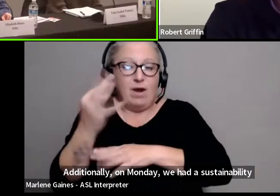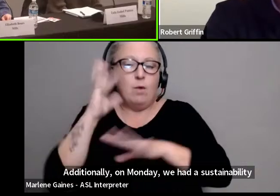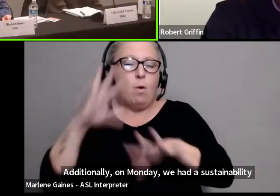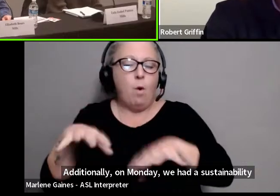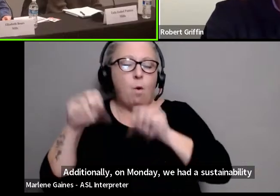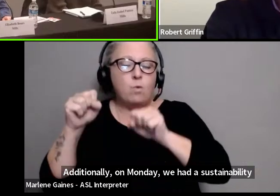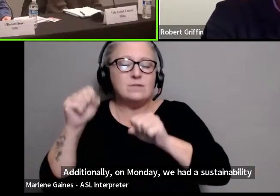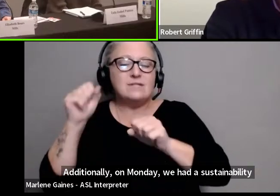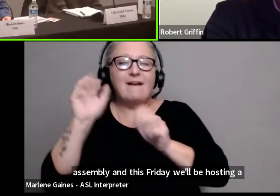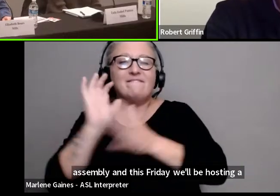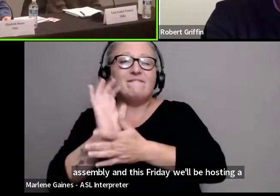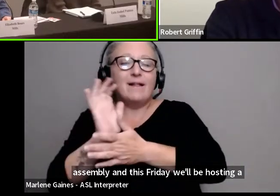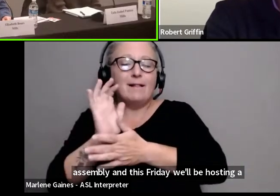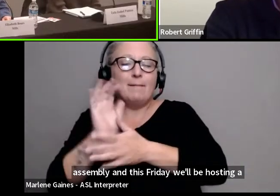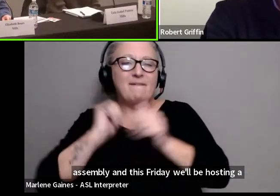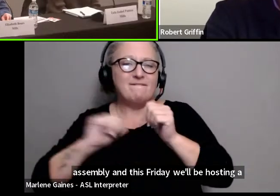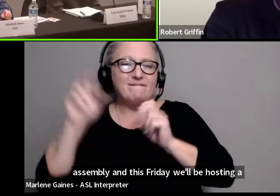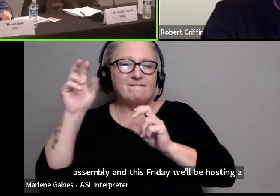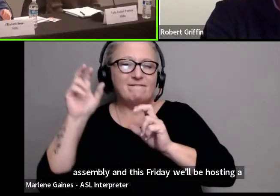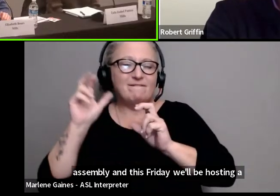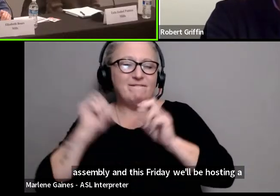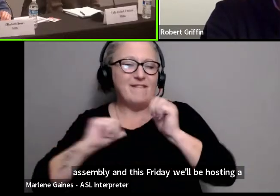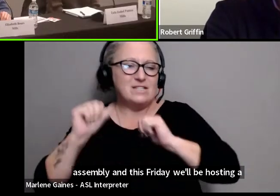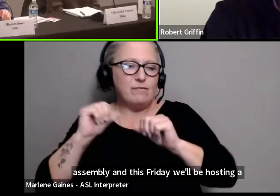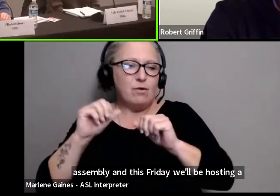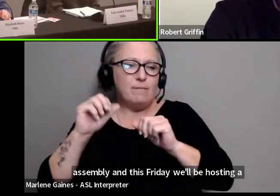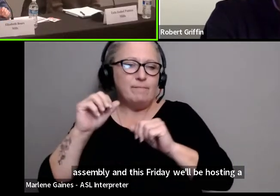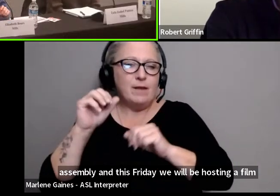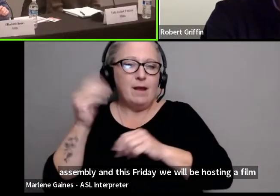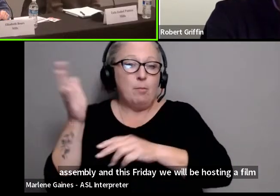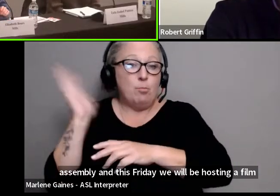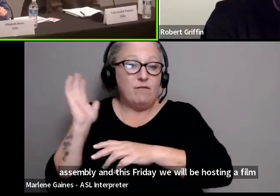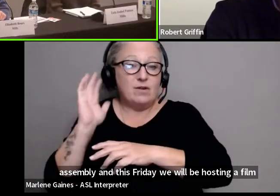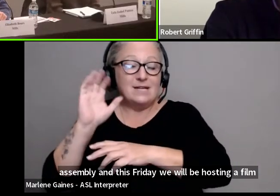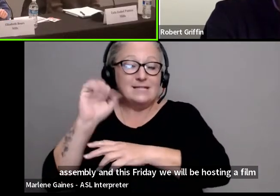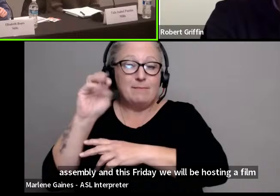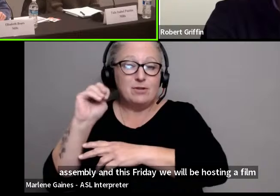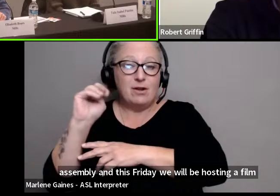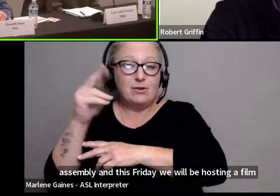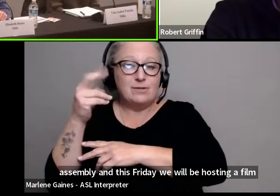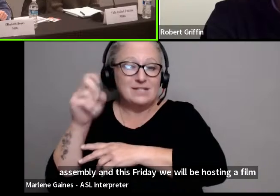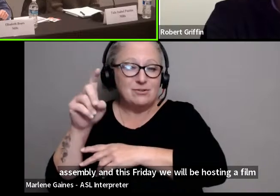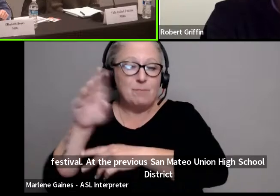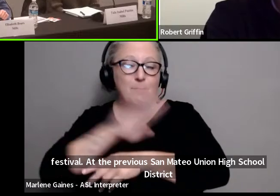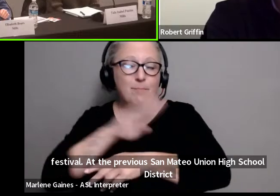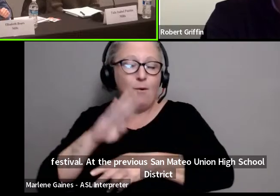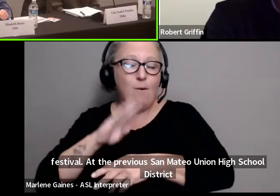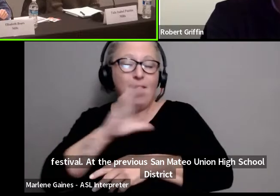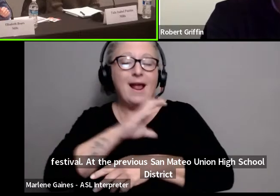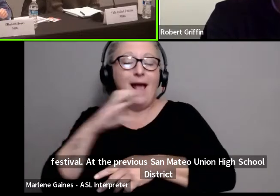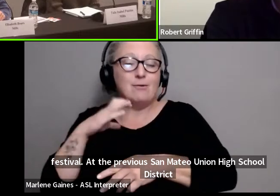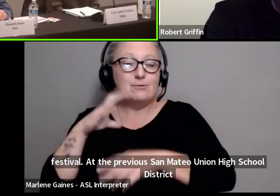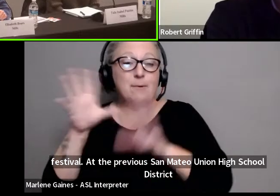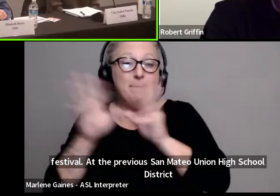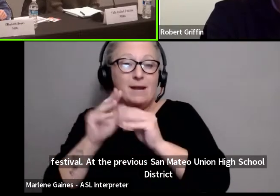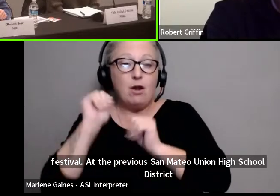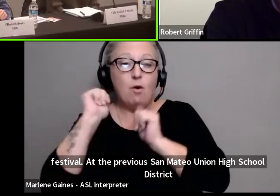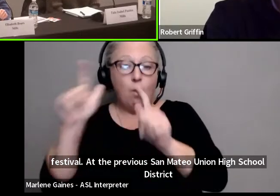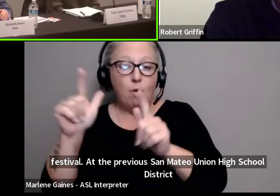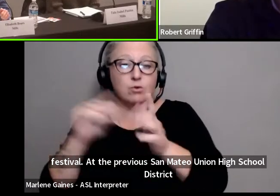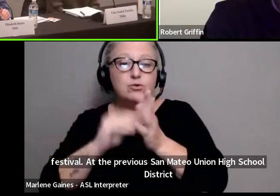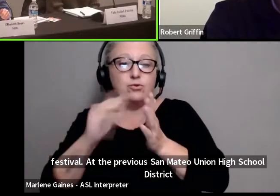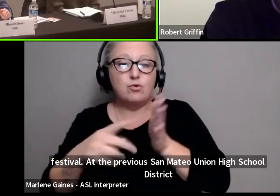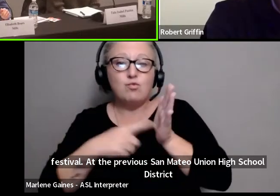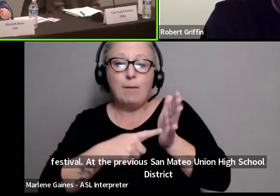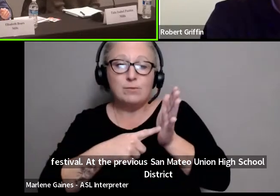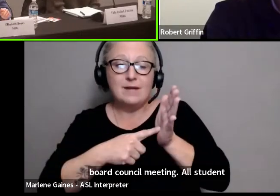film festival. At the previous San Mateo Union High School District Board Council meeting, all student representatives